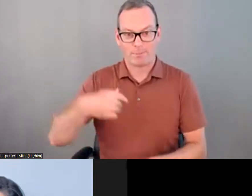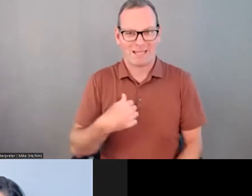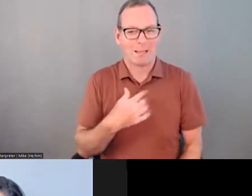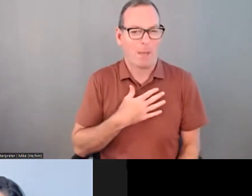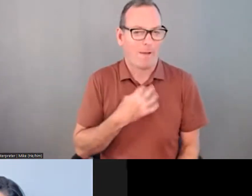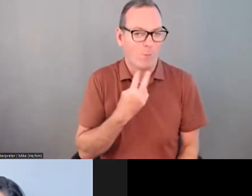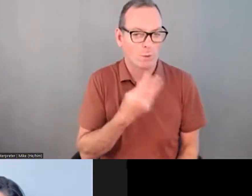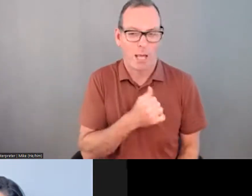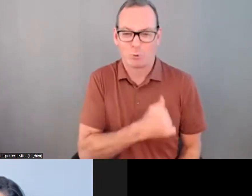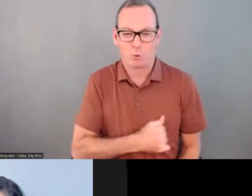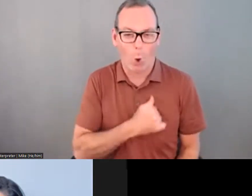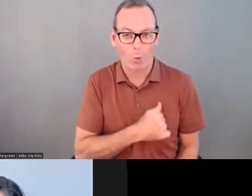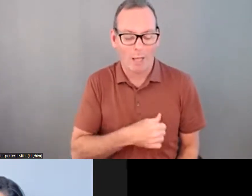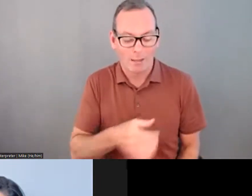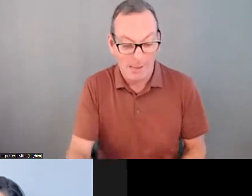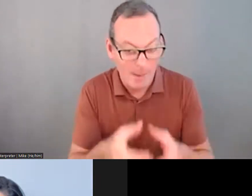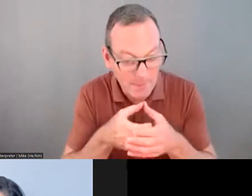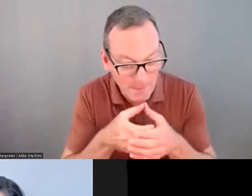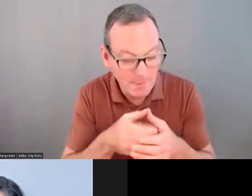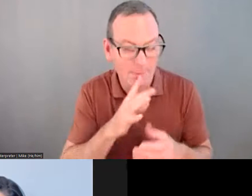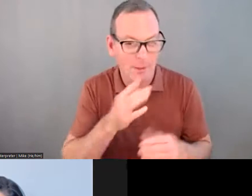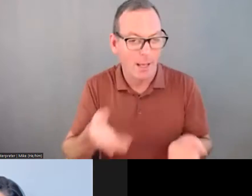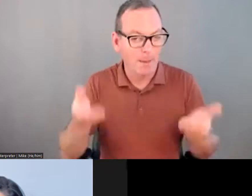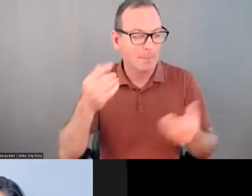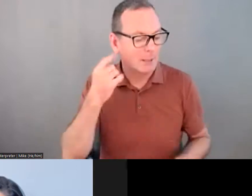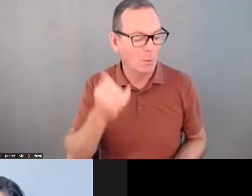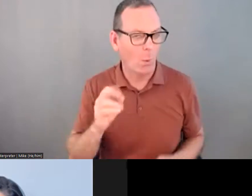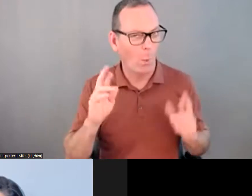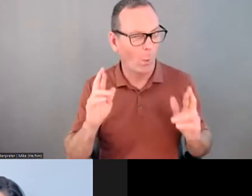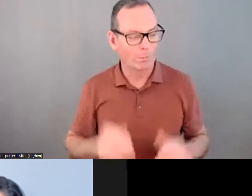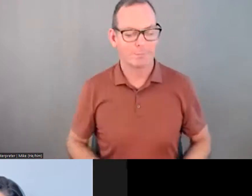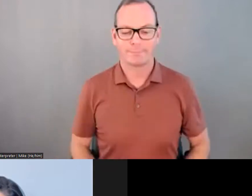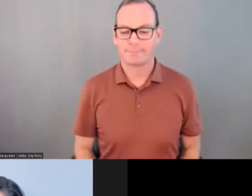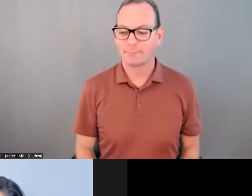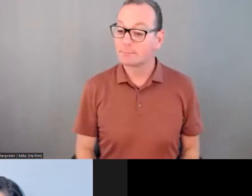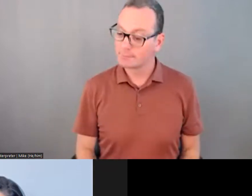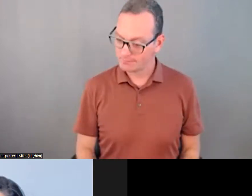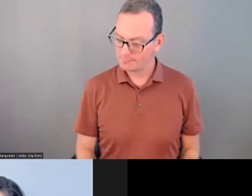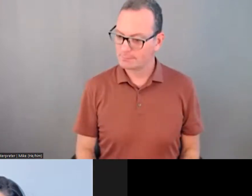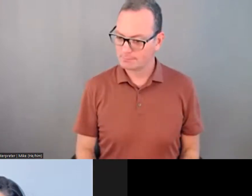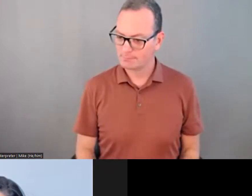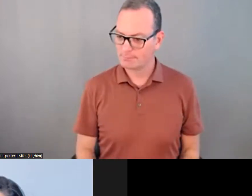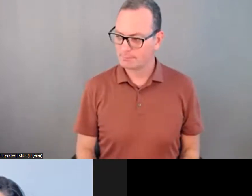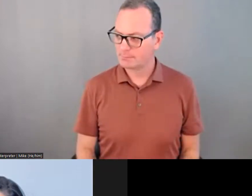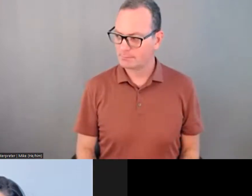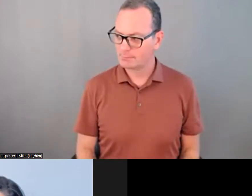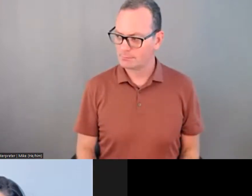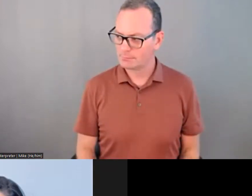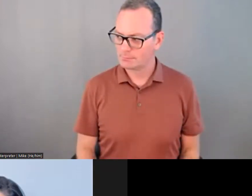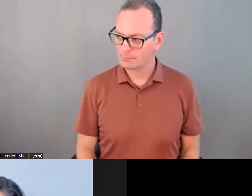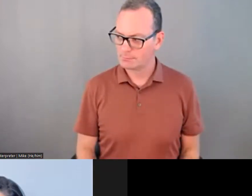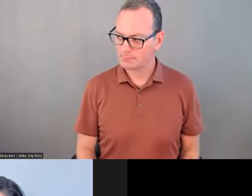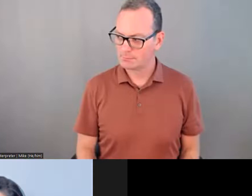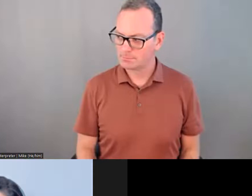do apologize earlier. Hopefully you can hear me better now. So there's a lot of questions, Stephen,